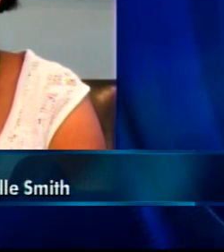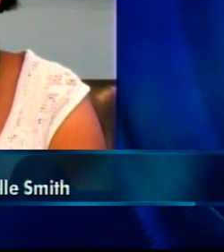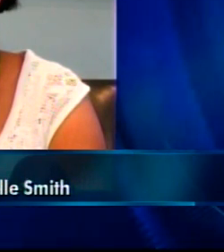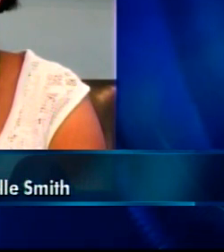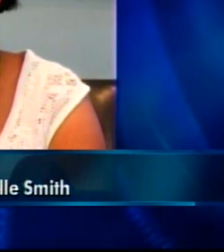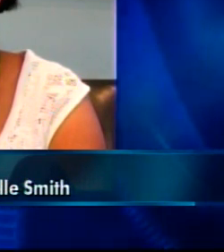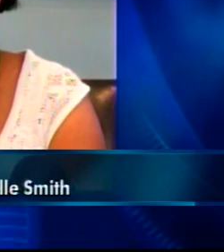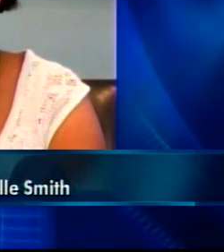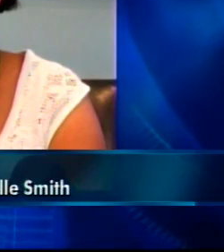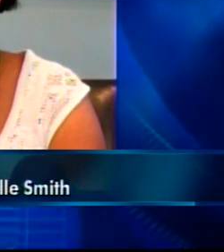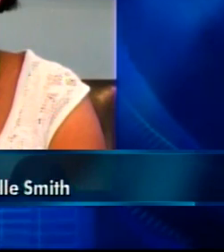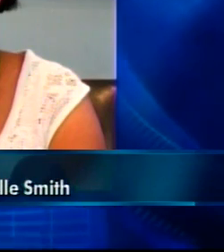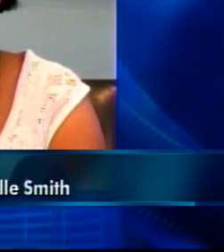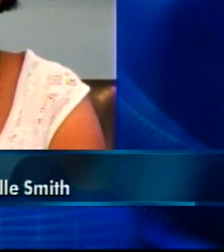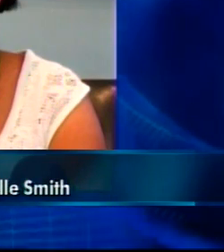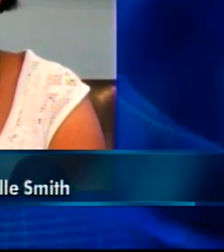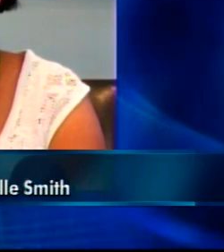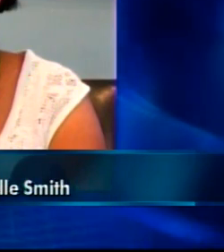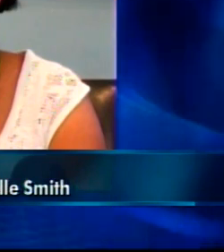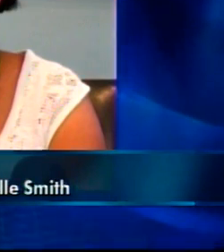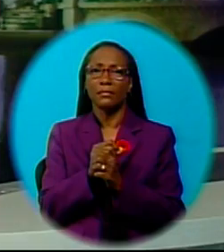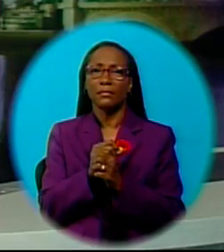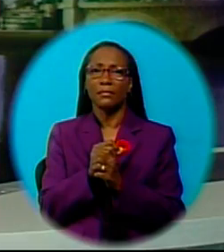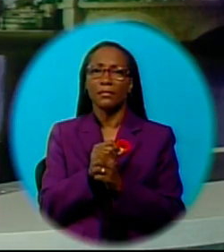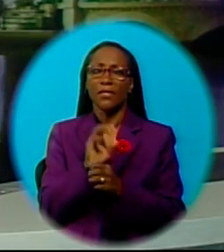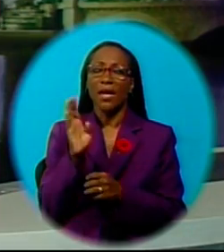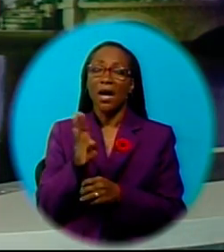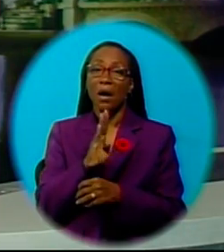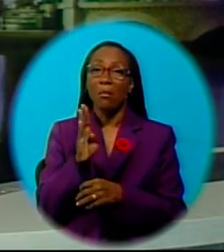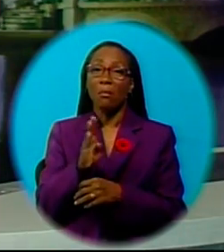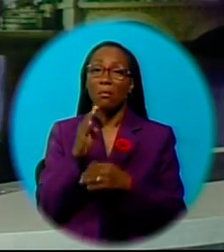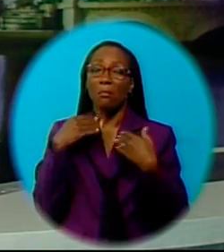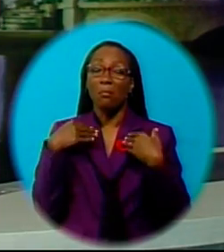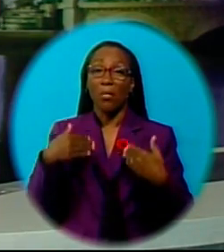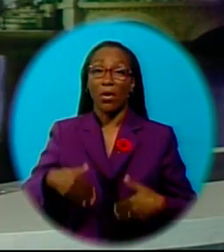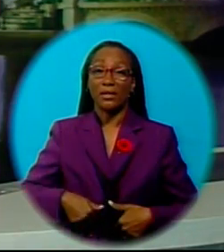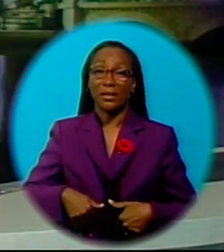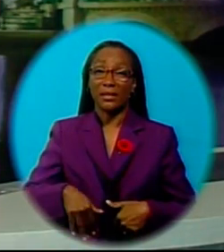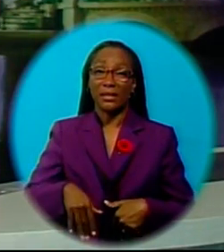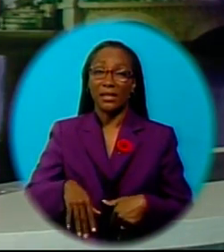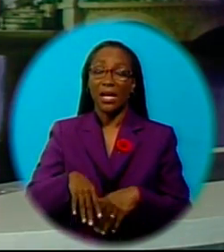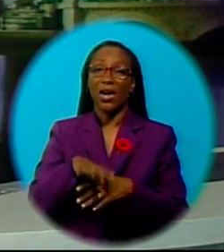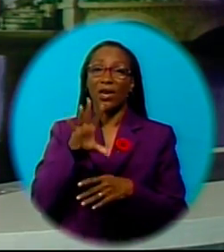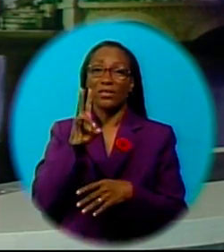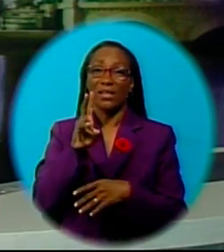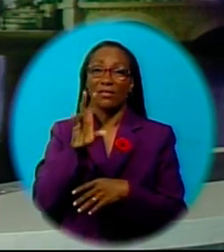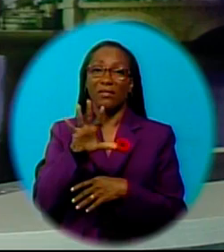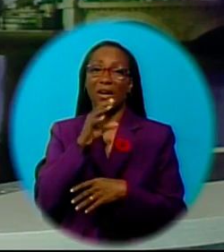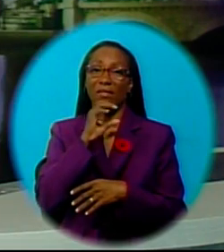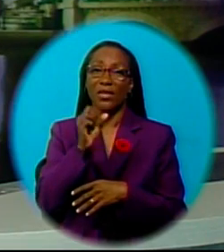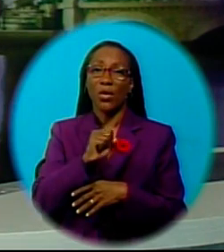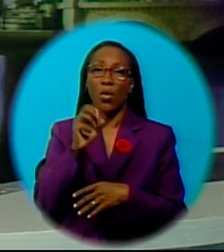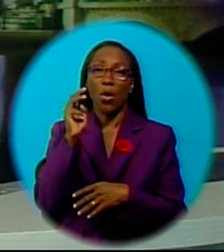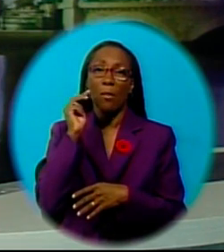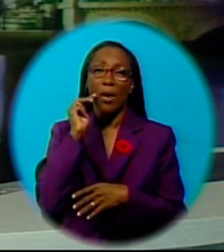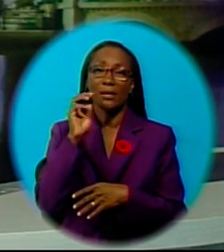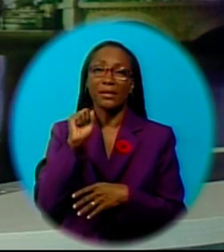of our friends and the Barbados public. The body of 75-year-old Marcel Smith was found in a